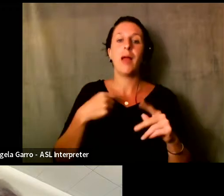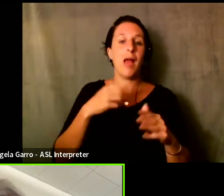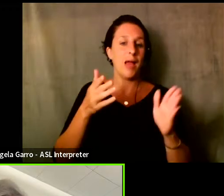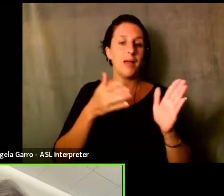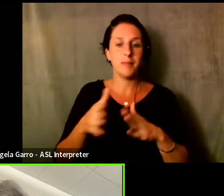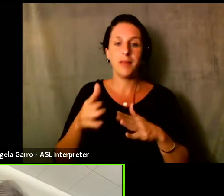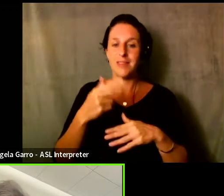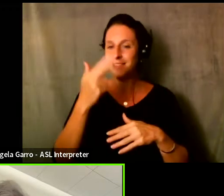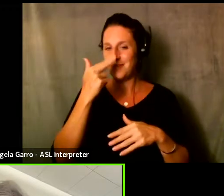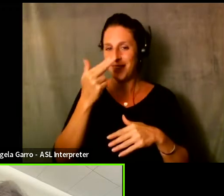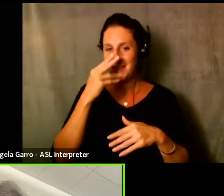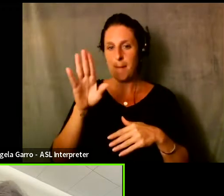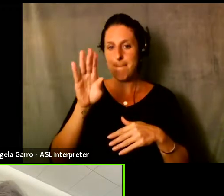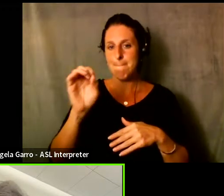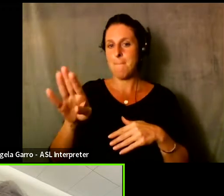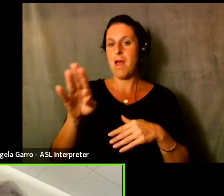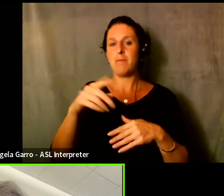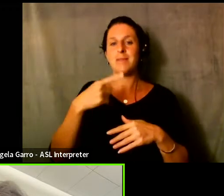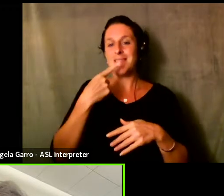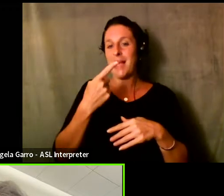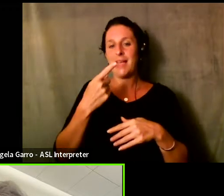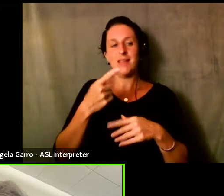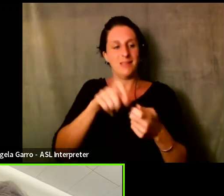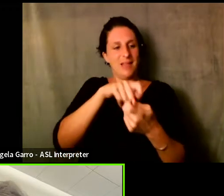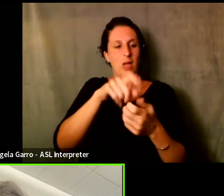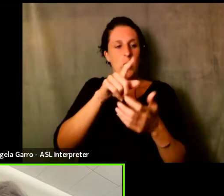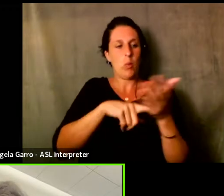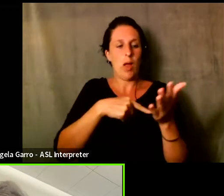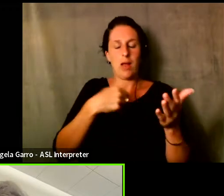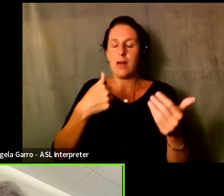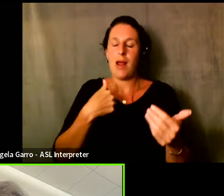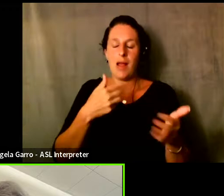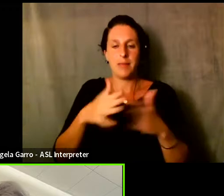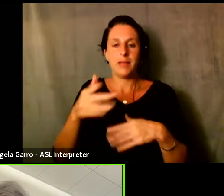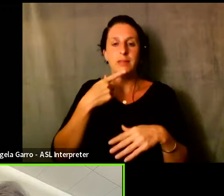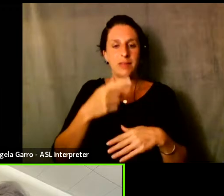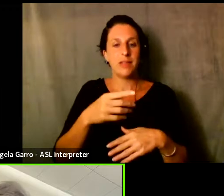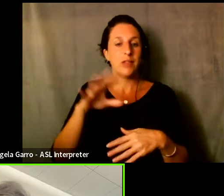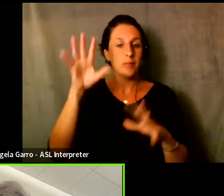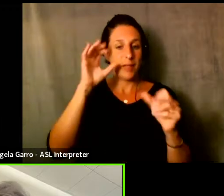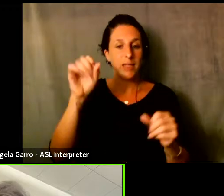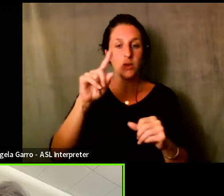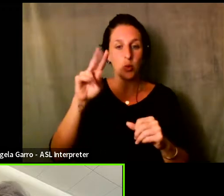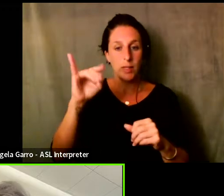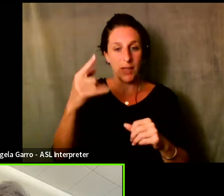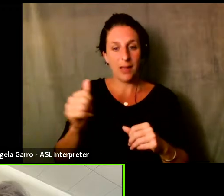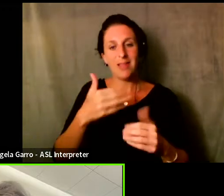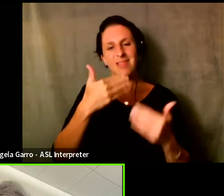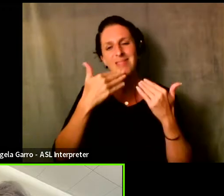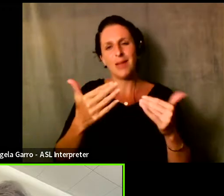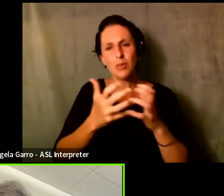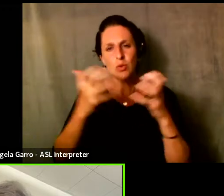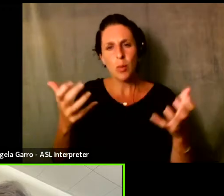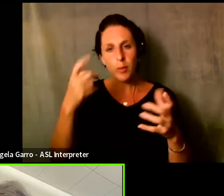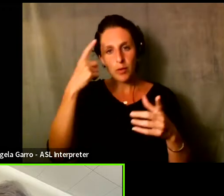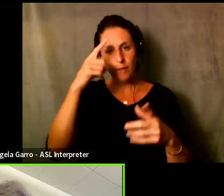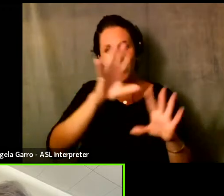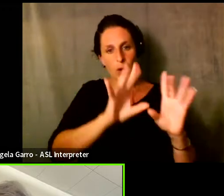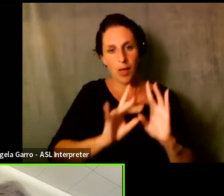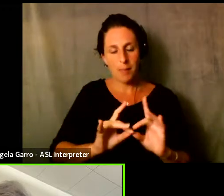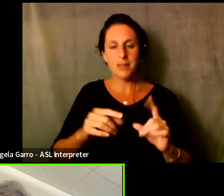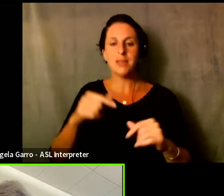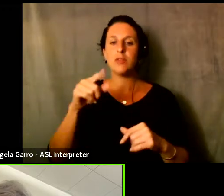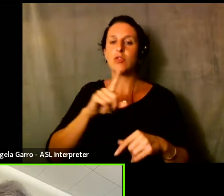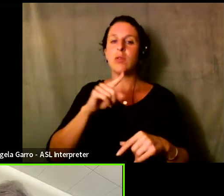it's funny, Bob was saying exactly what I was gonna say. Leah, President Zuniga, Andrade Zuniga, thank you so much for those comments. I think this is a